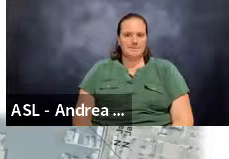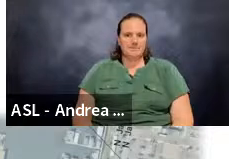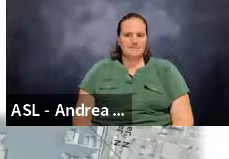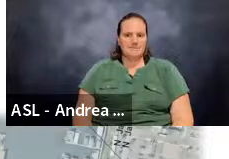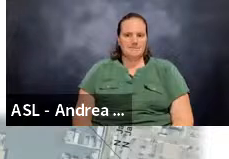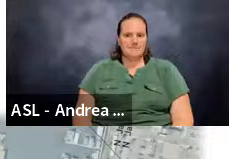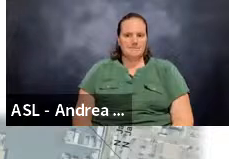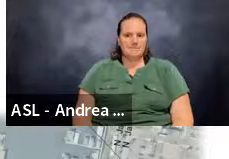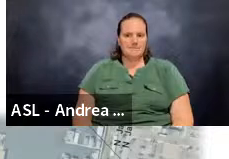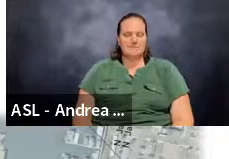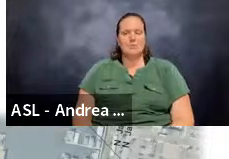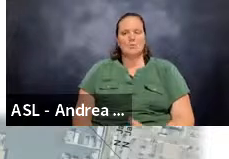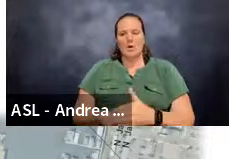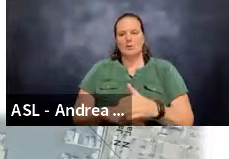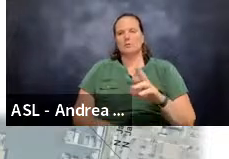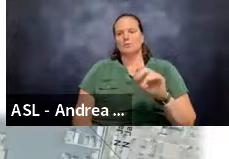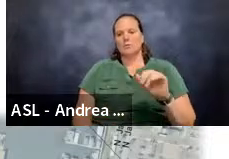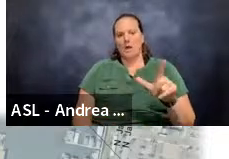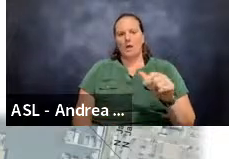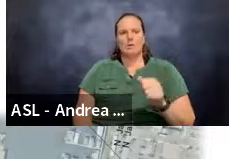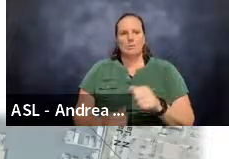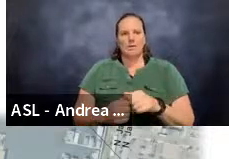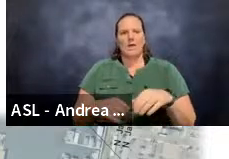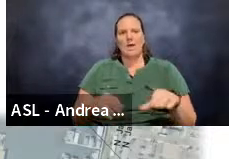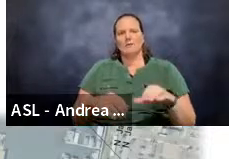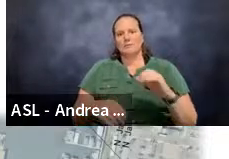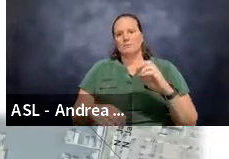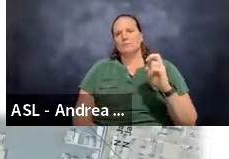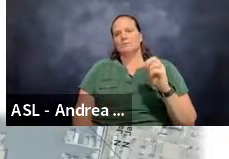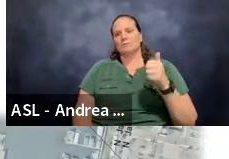of rail with active transportation.